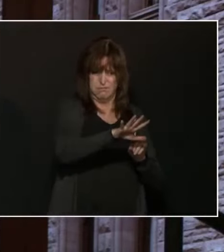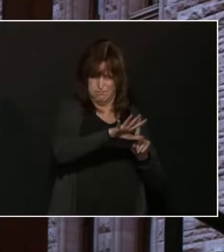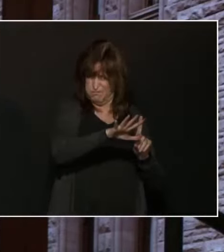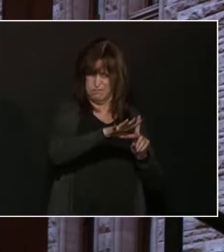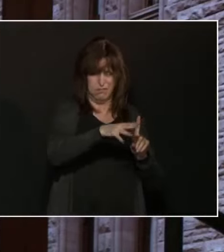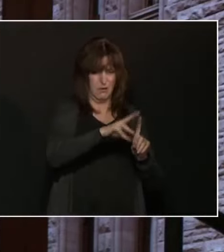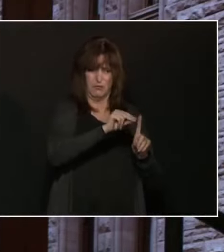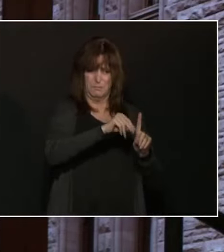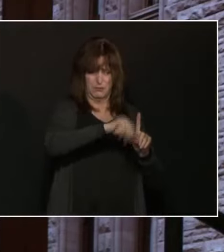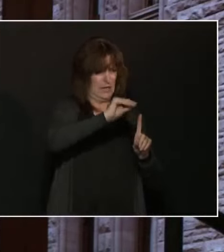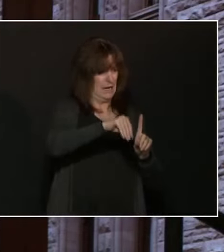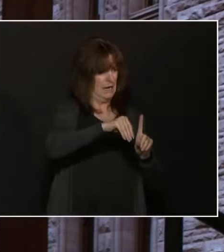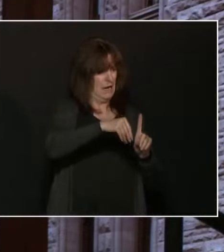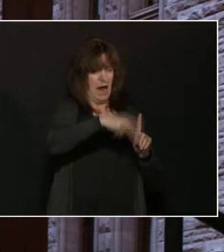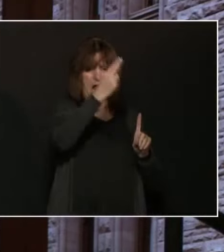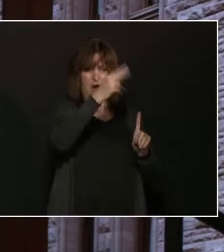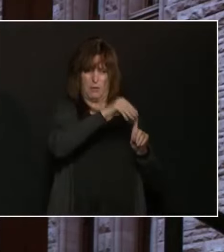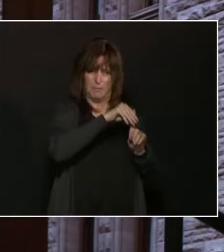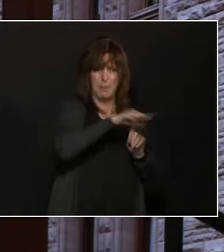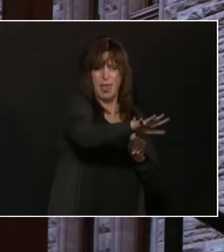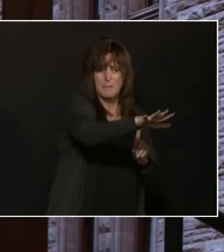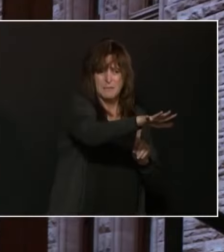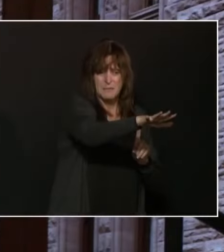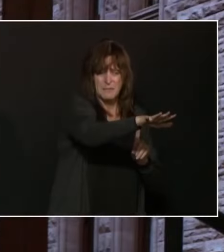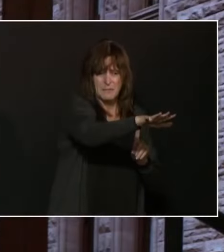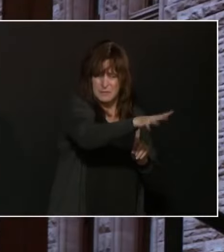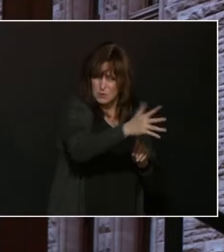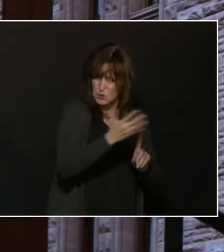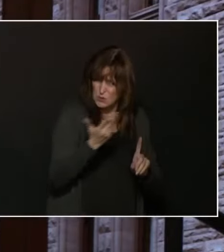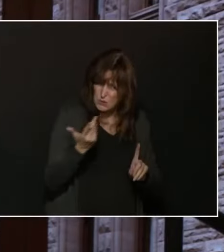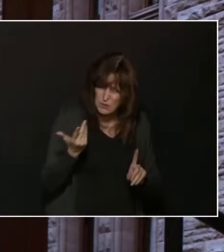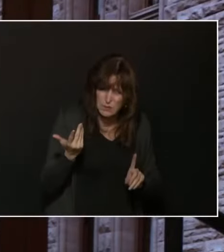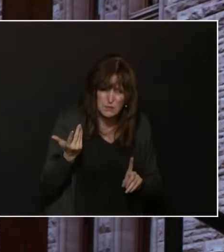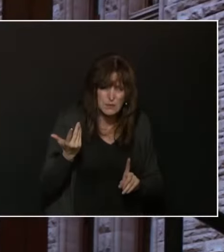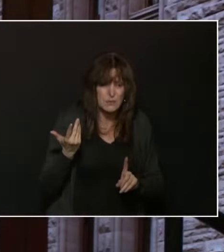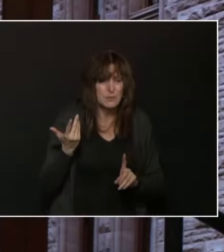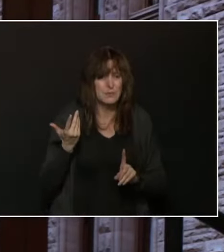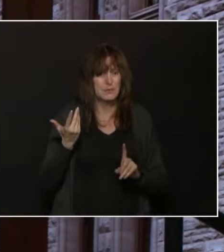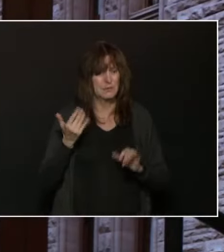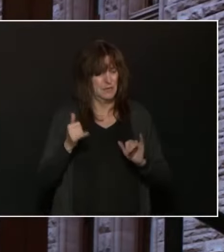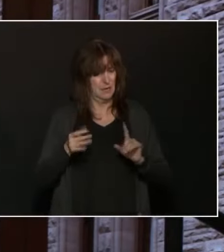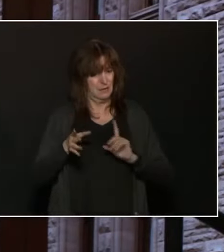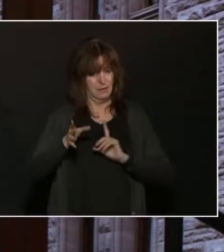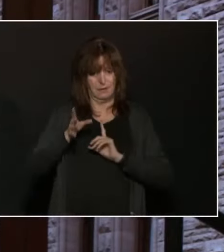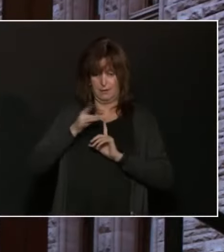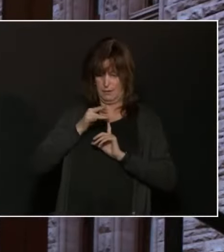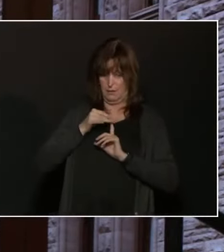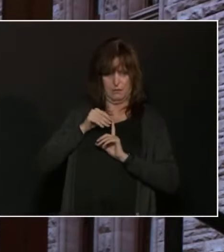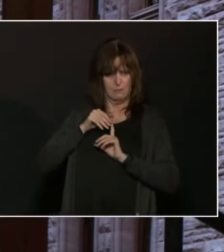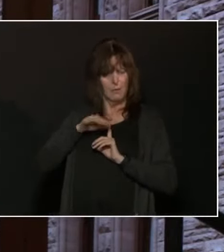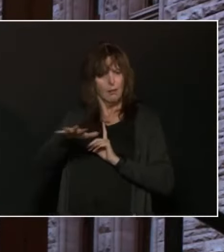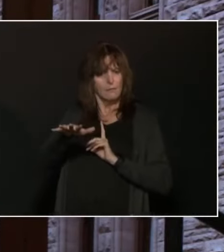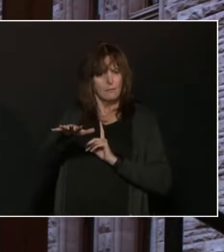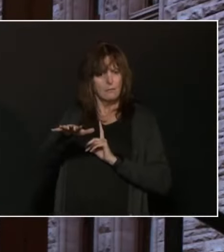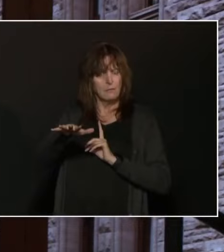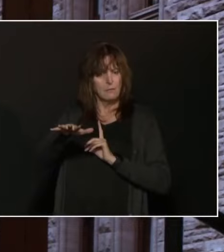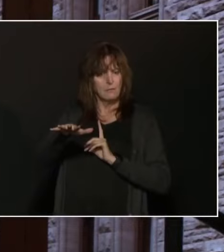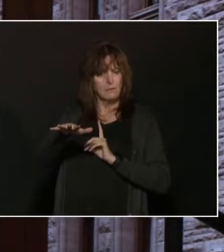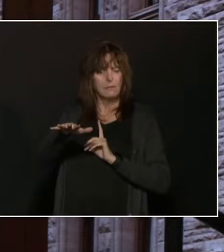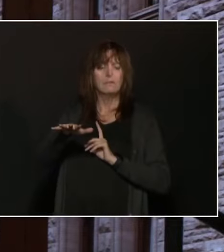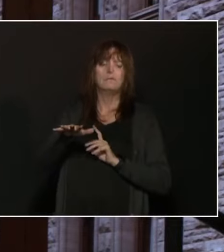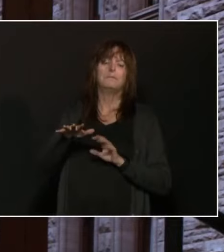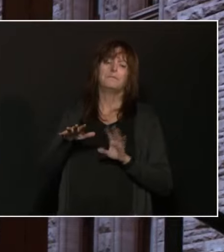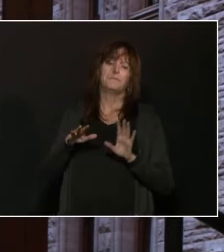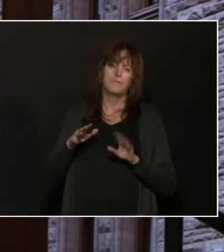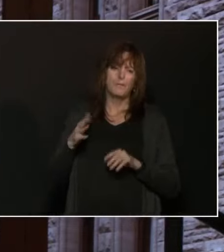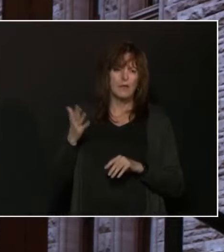exposure period without protection leads to a much higher chance of infection. So what used to be considered an intermediate or moderate risk of exposure